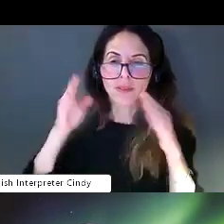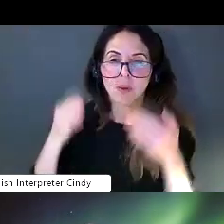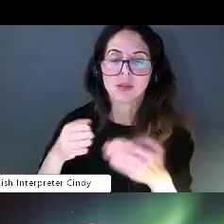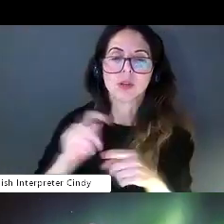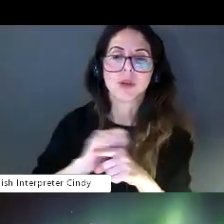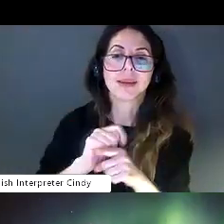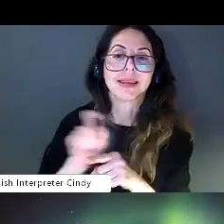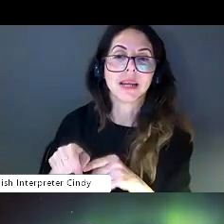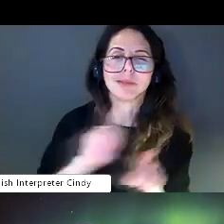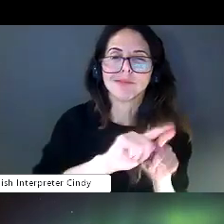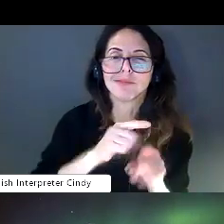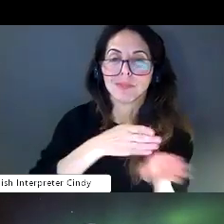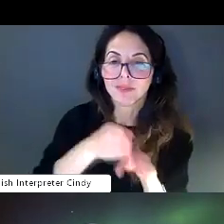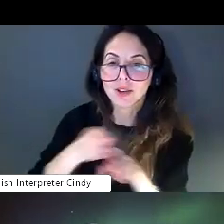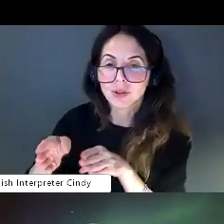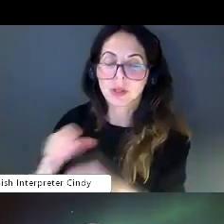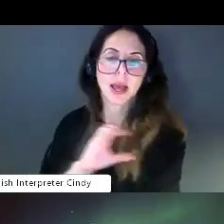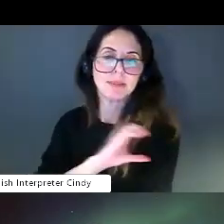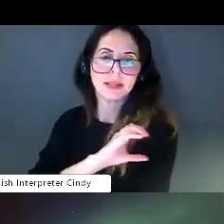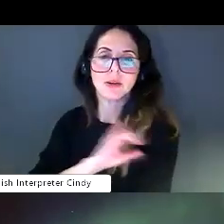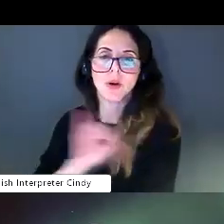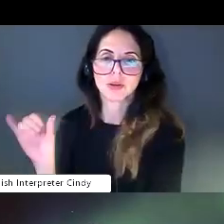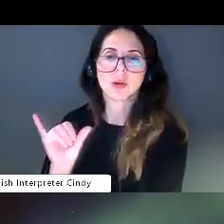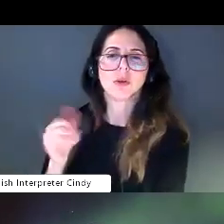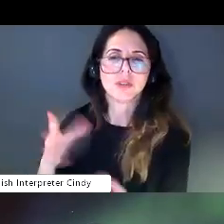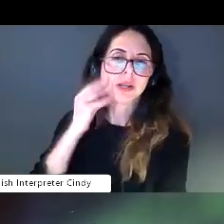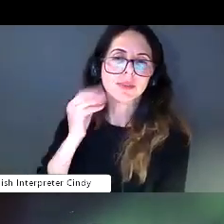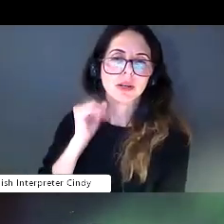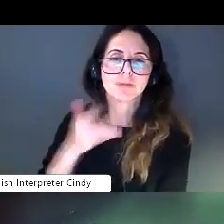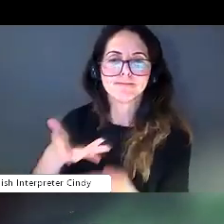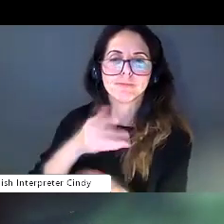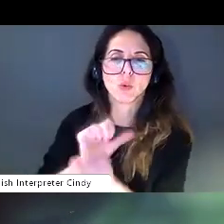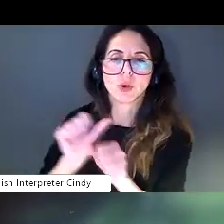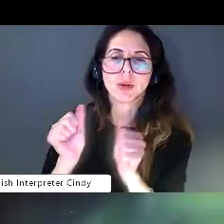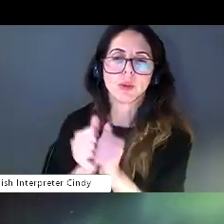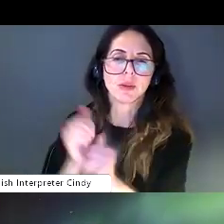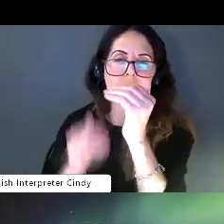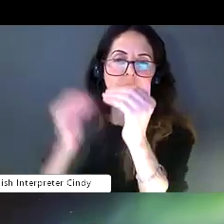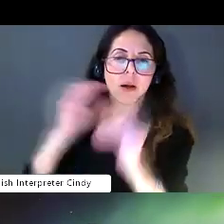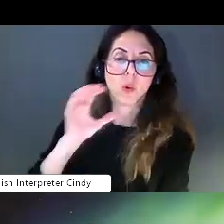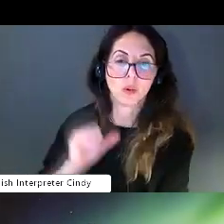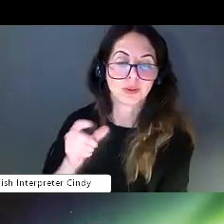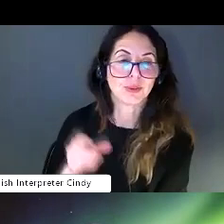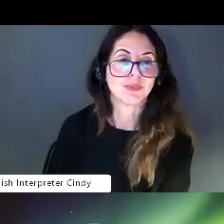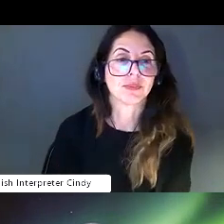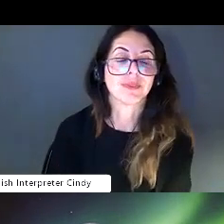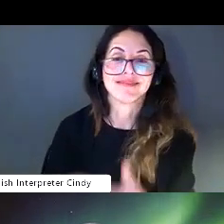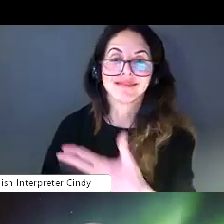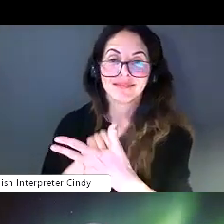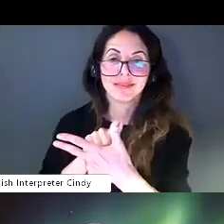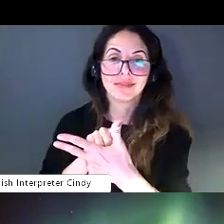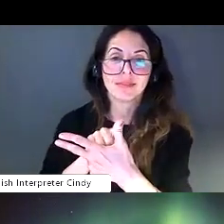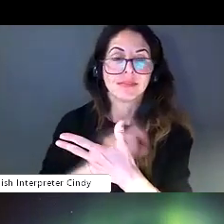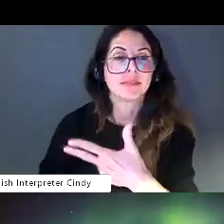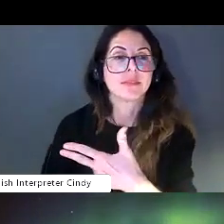different health professionals and law enforcement who have experience working with older adults. And so study 1 involved